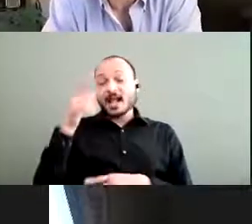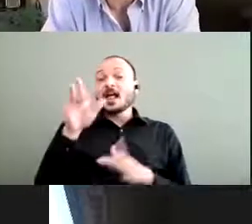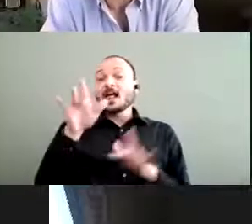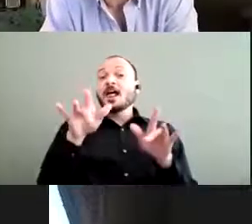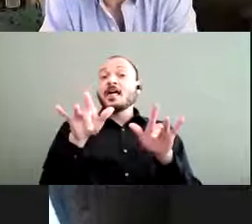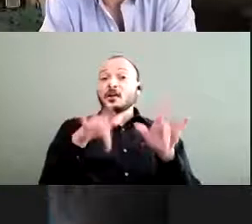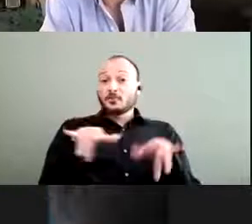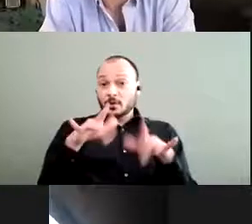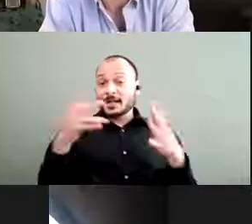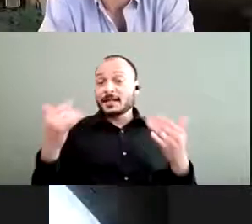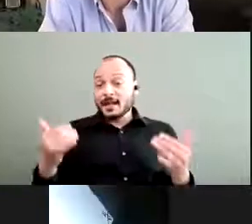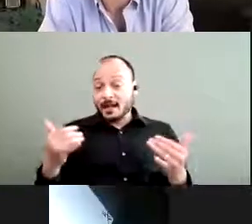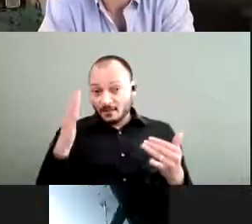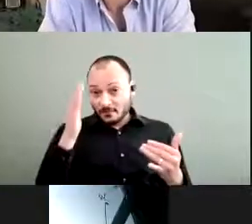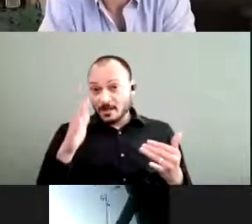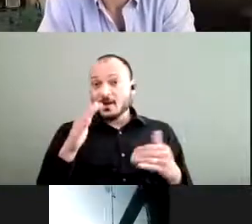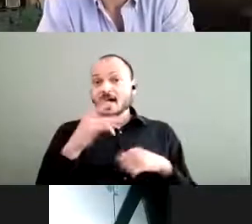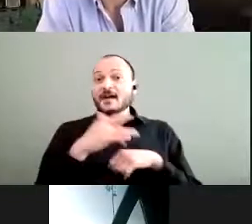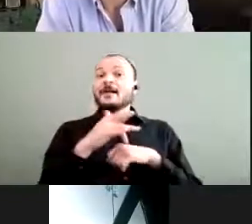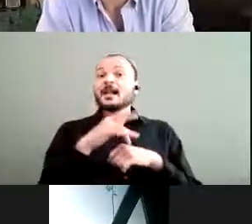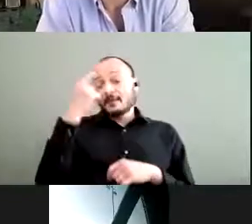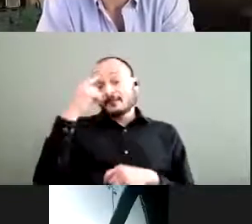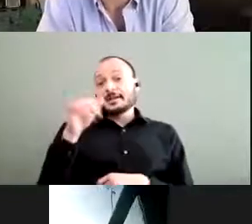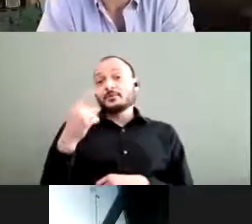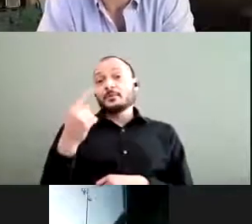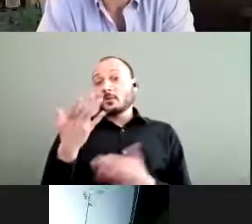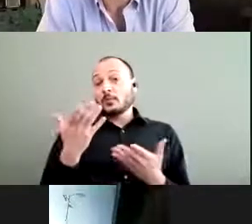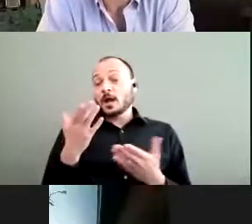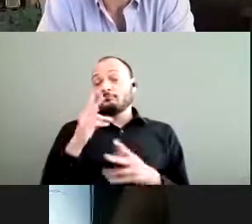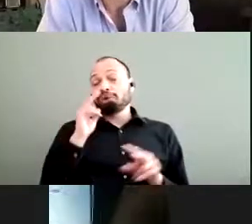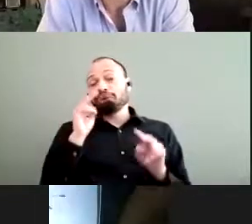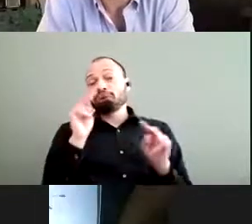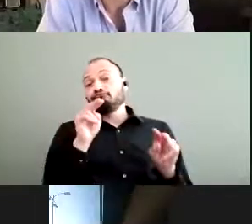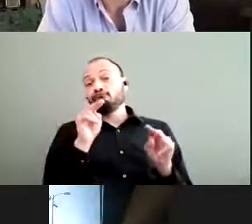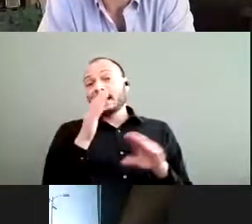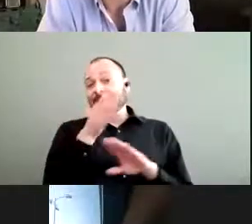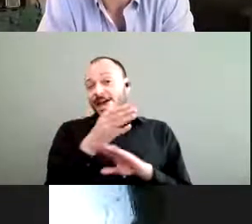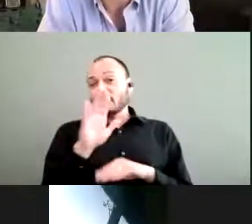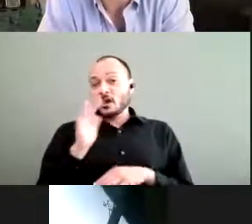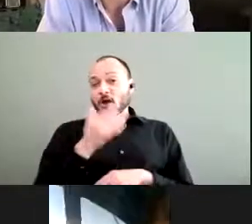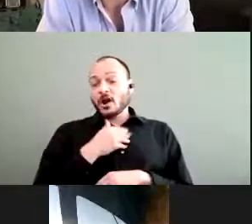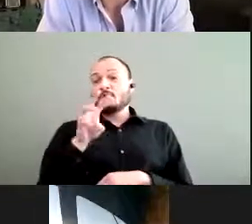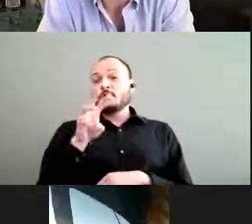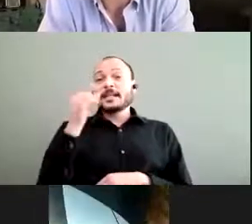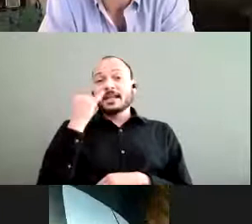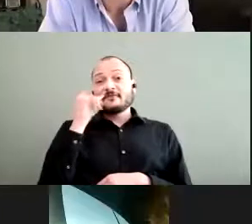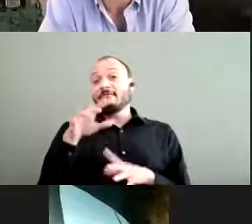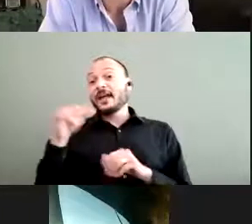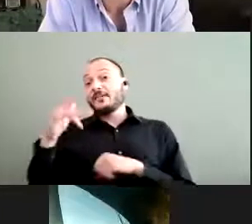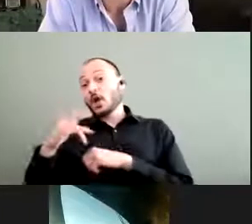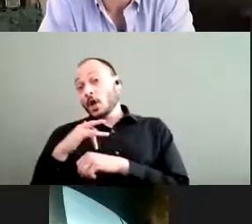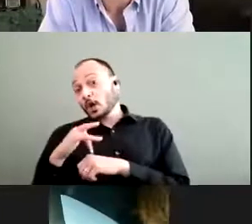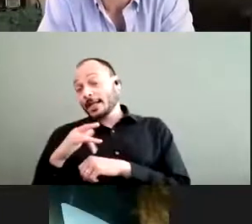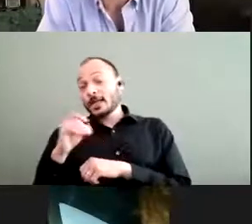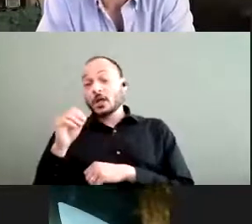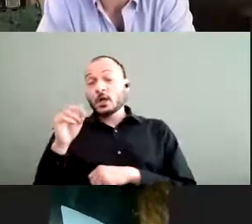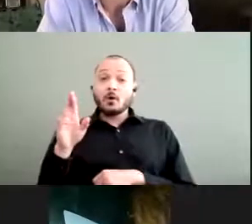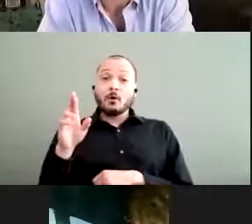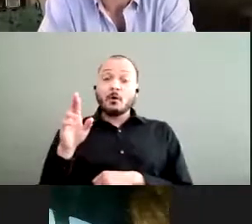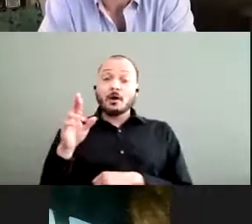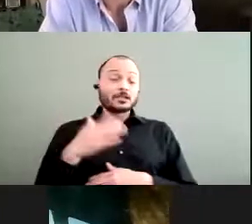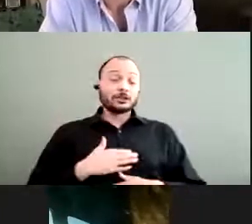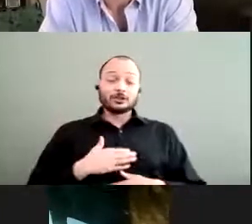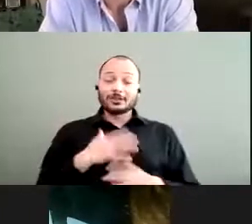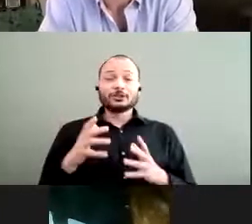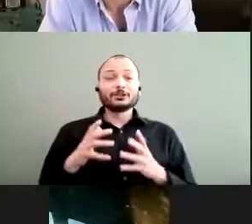the video will be available for anyone that wants to refer to it afterwards on our website. If you have to leave early, if you just enjoy it so